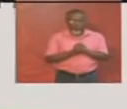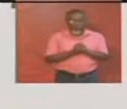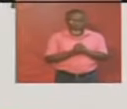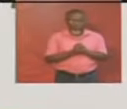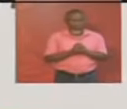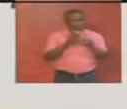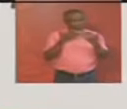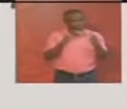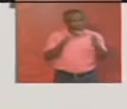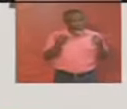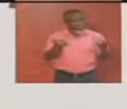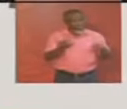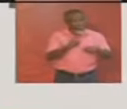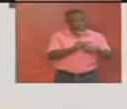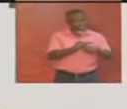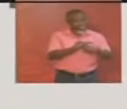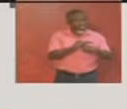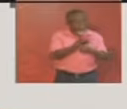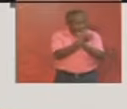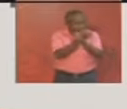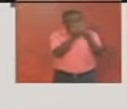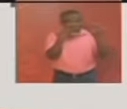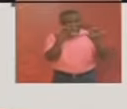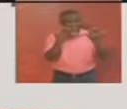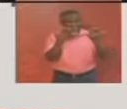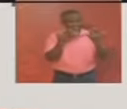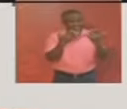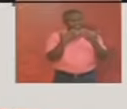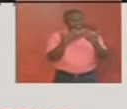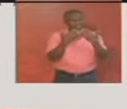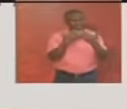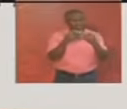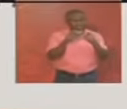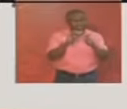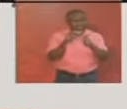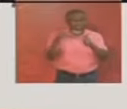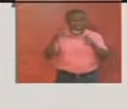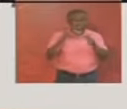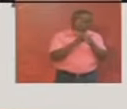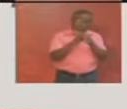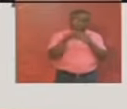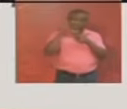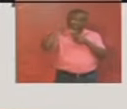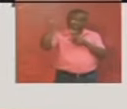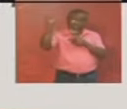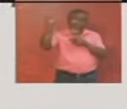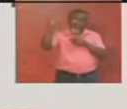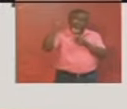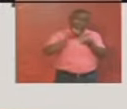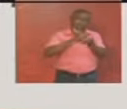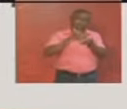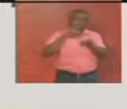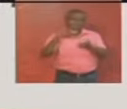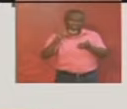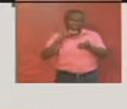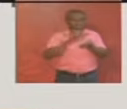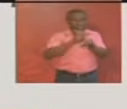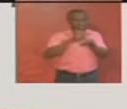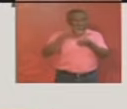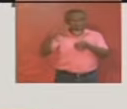we're grateful for everyone who's joined, especially our colleagues in Tobago, Dr. Mitchell and Dr.